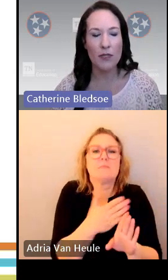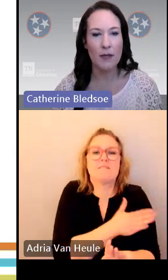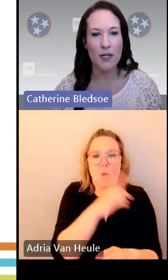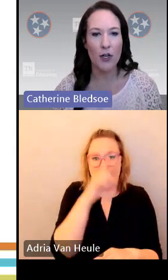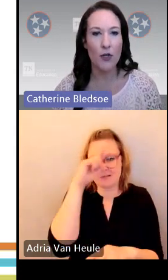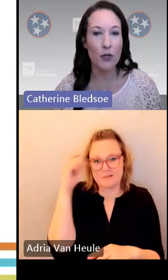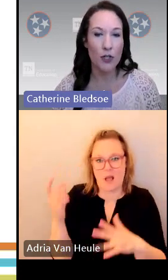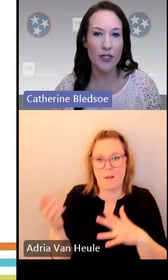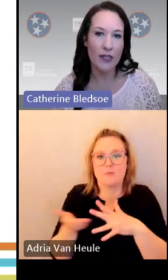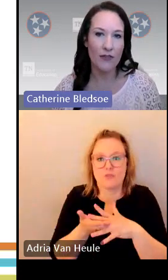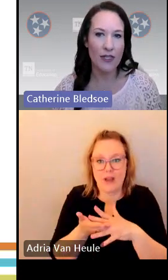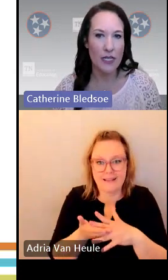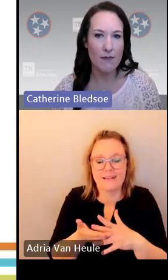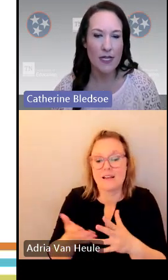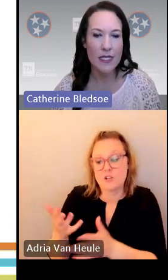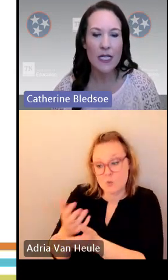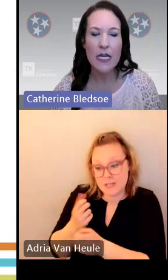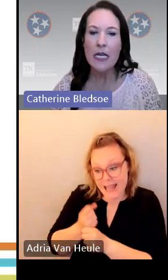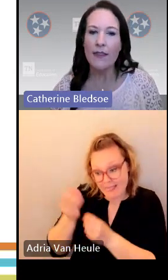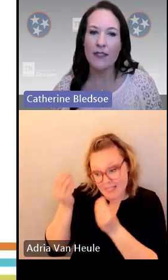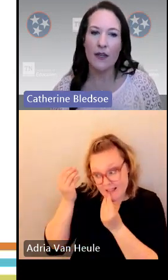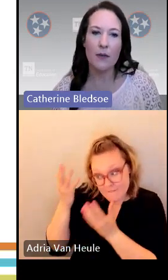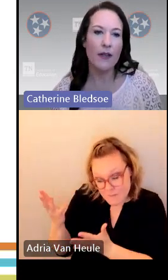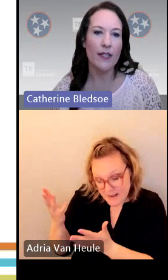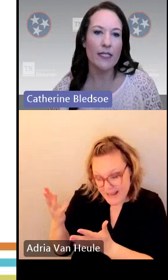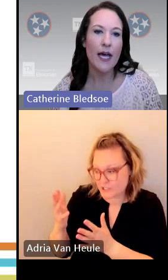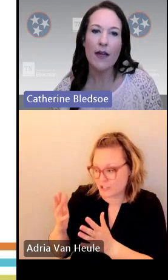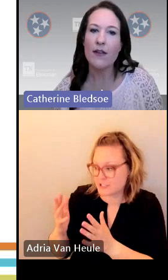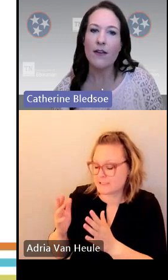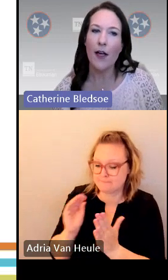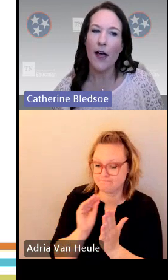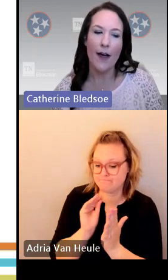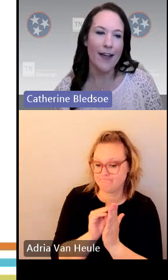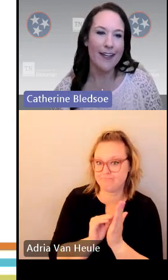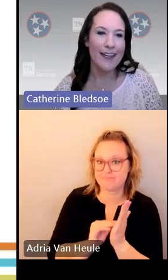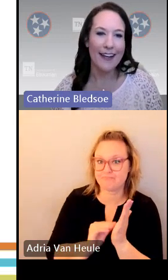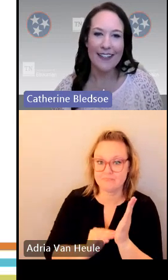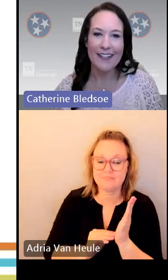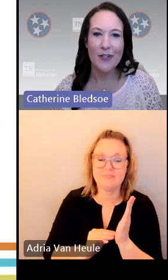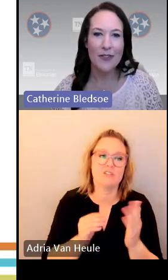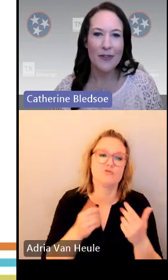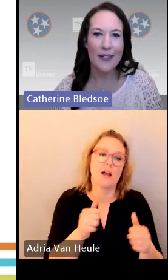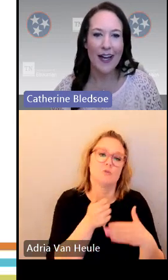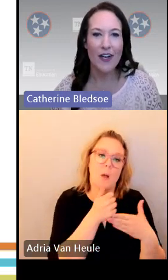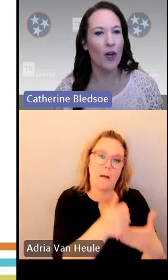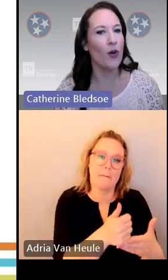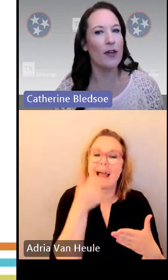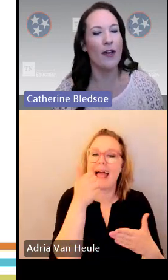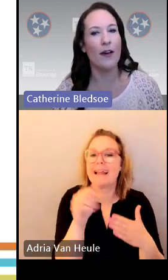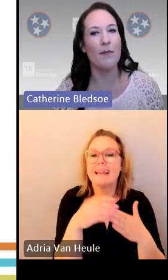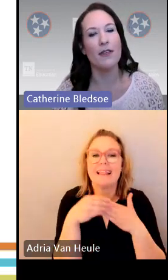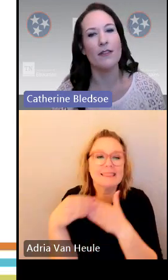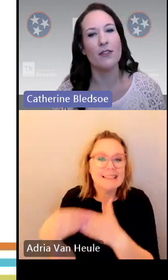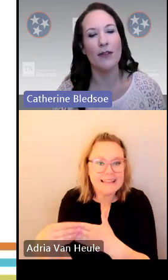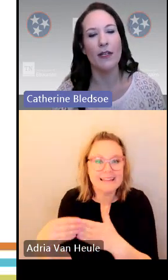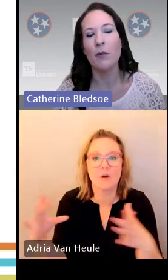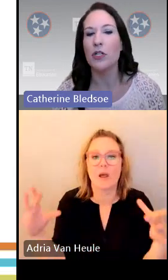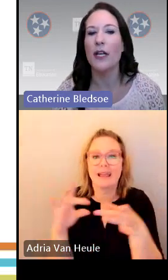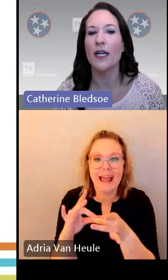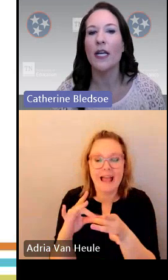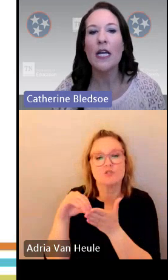help, depending on who your identified team is that's going to be collecting that. Any kind of lead to a student, I know